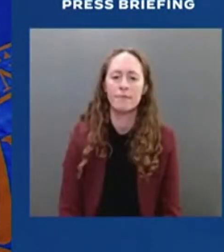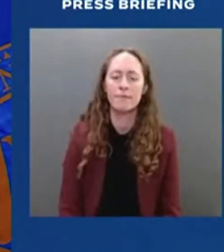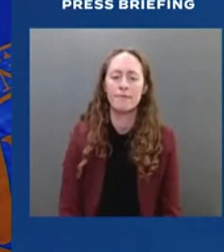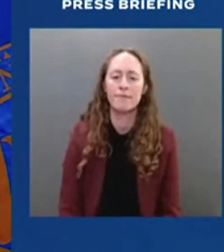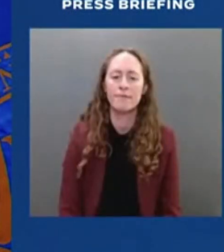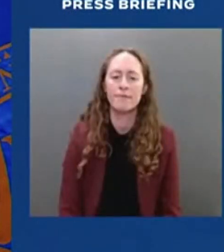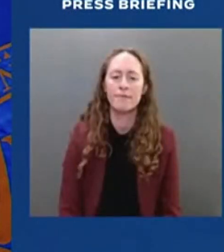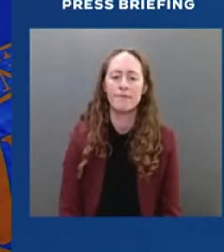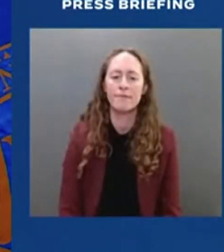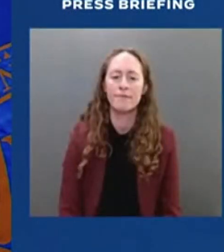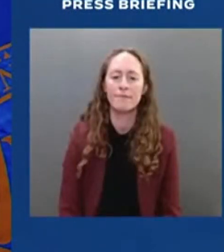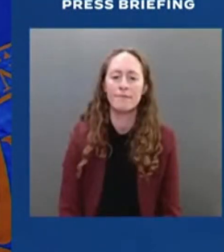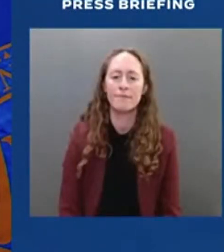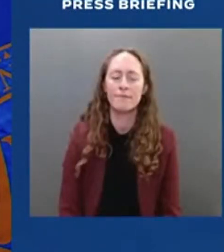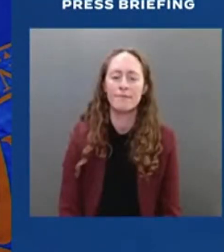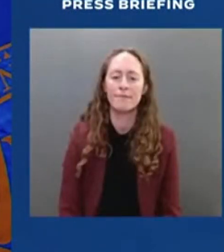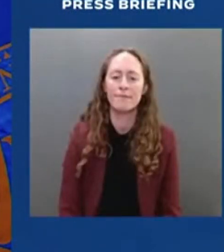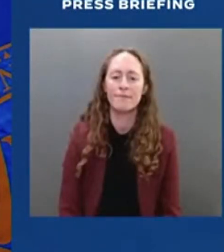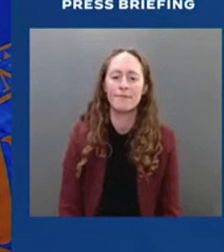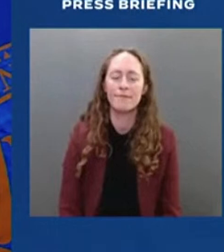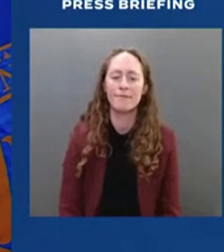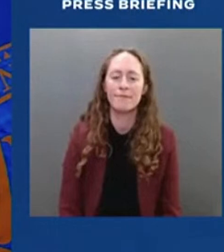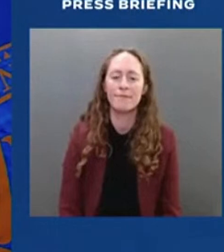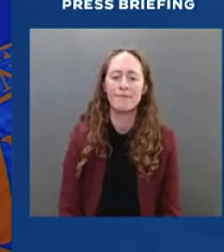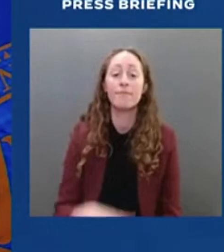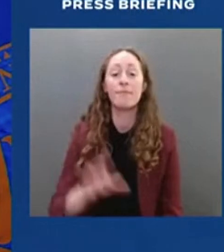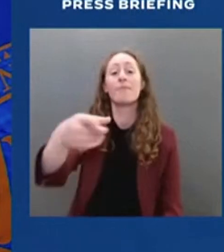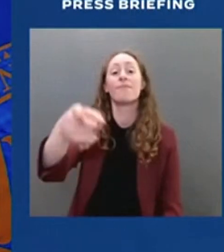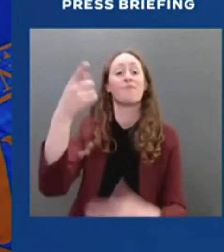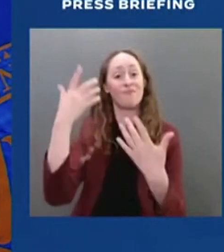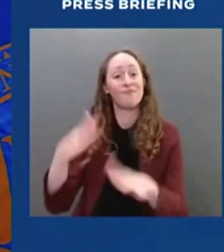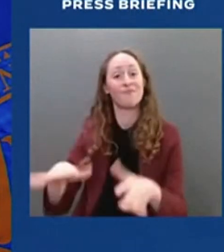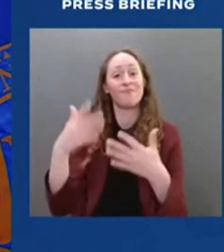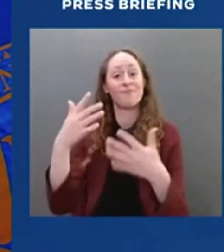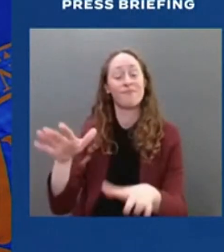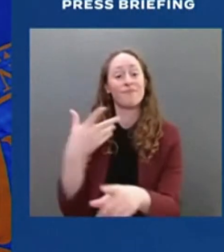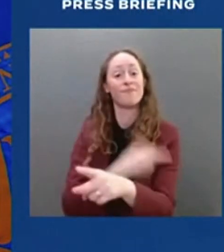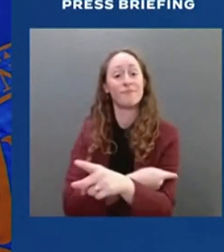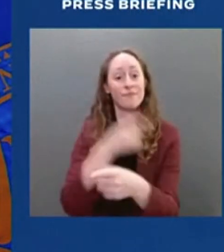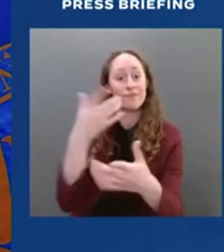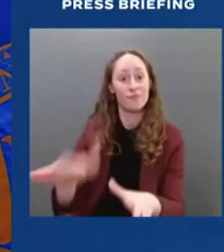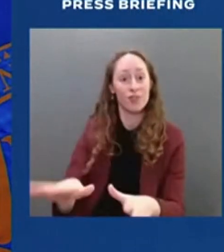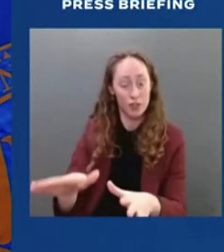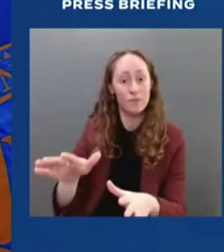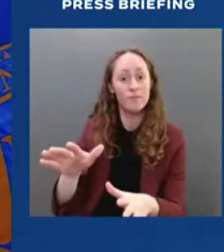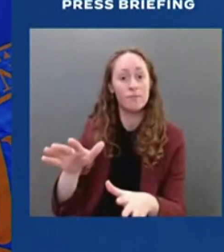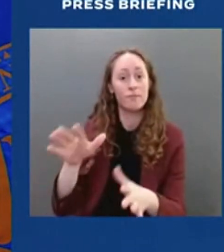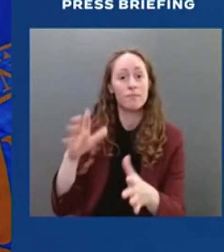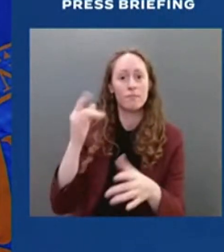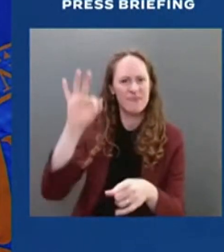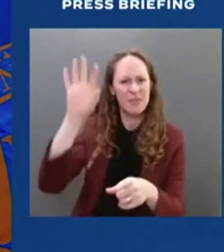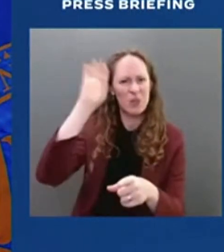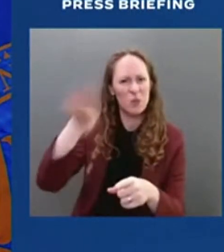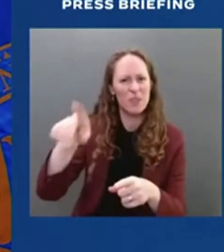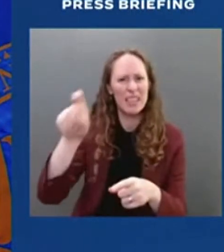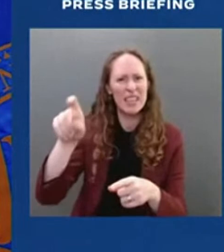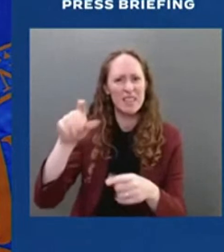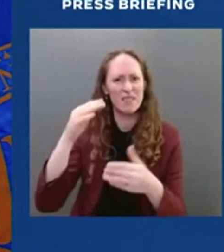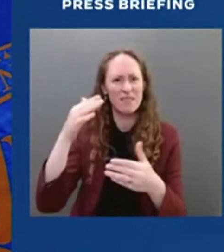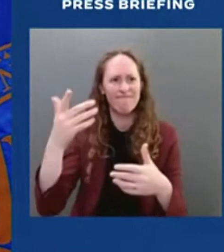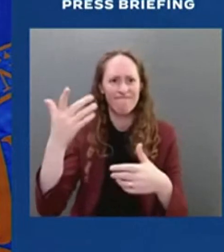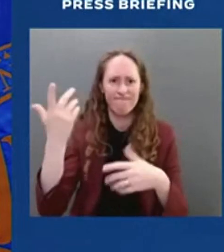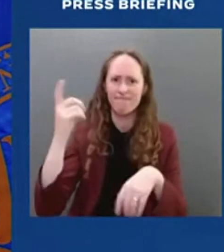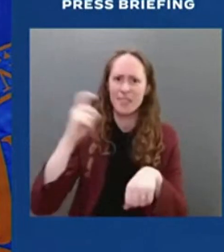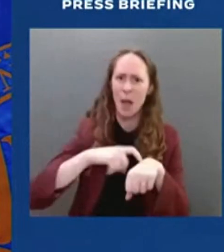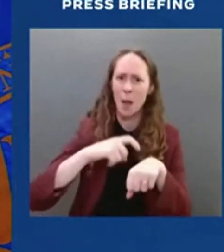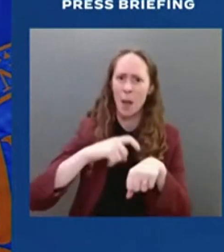boost, that's when you should go and get the boost. And I might say myself, having been someone who's been vaccinated